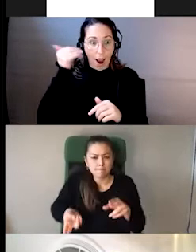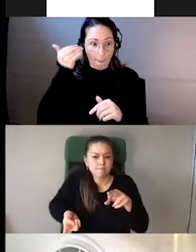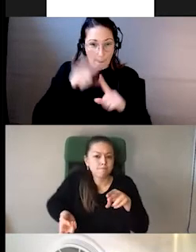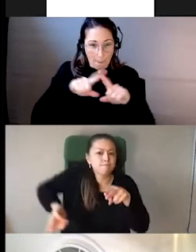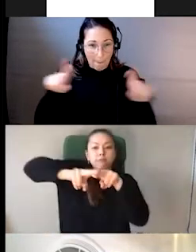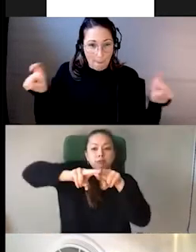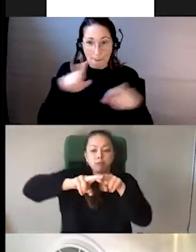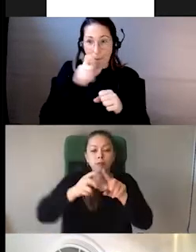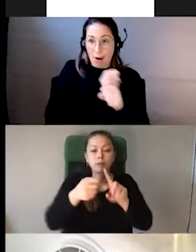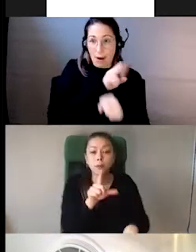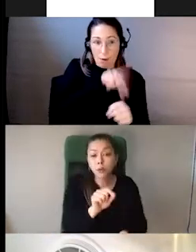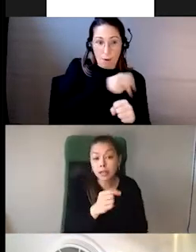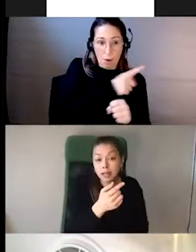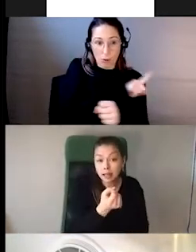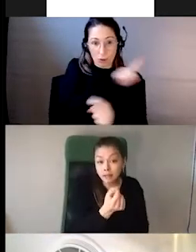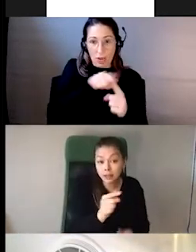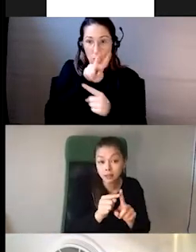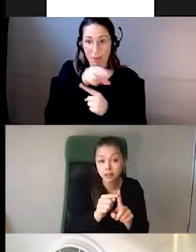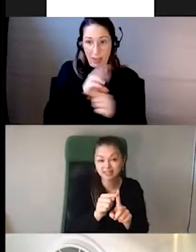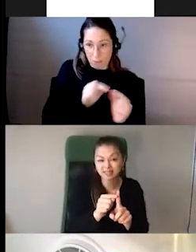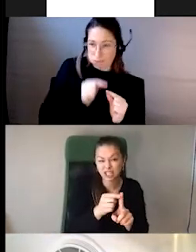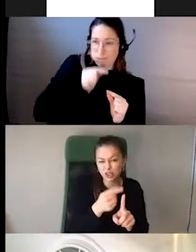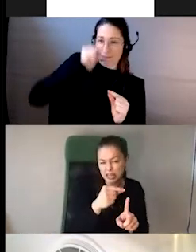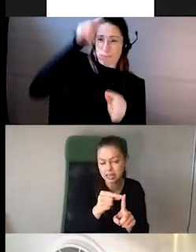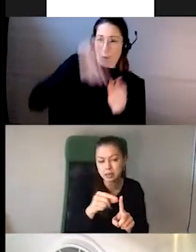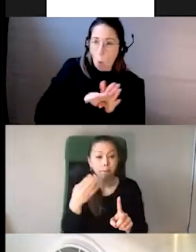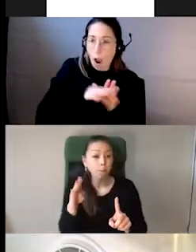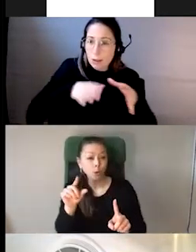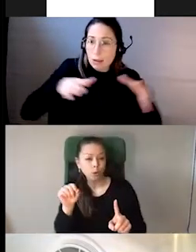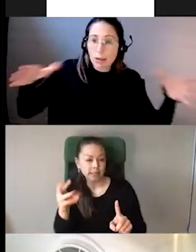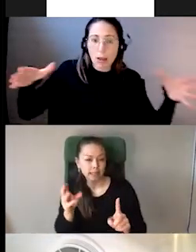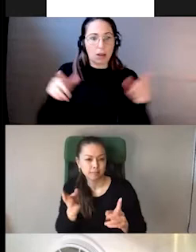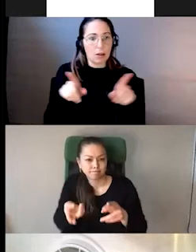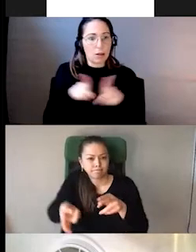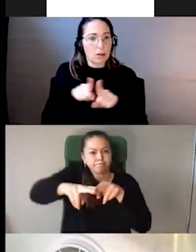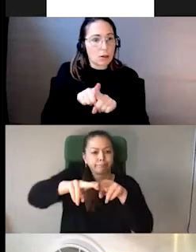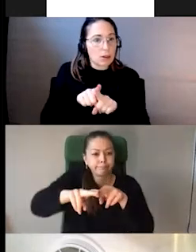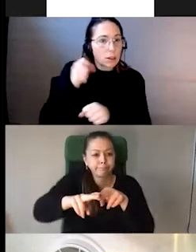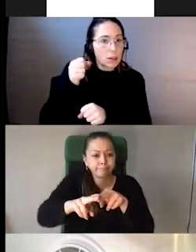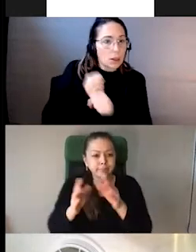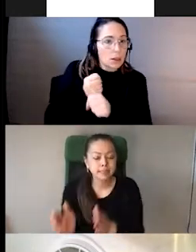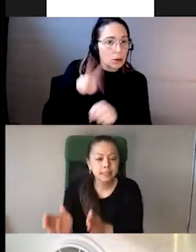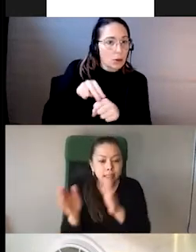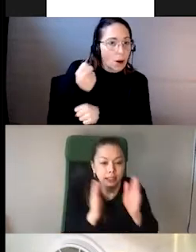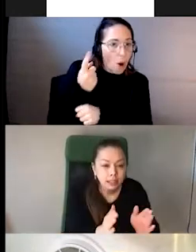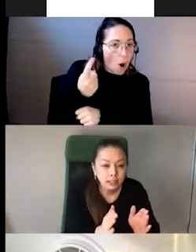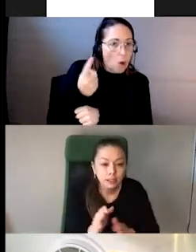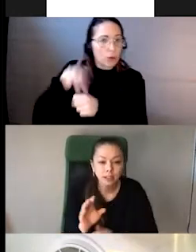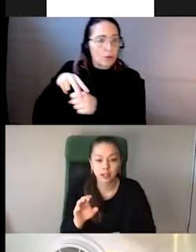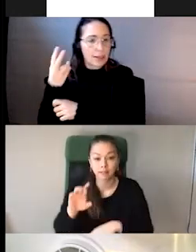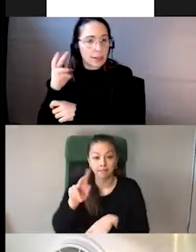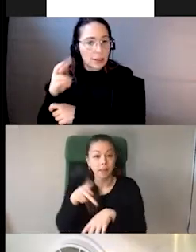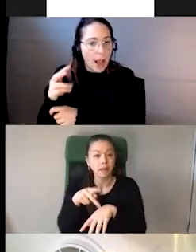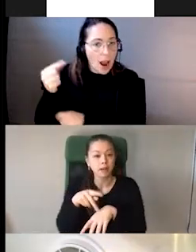to 2016, and in Tagalog, 2011, 2016. All